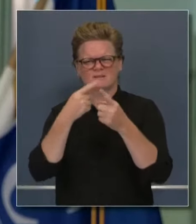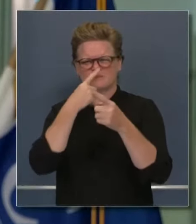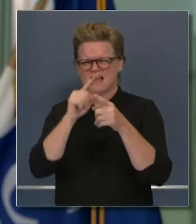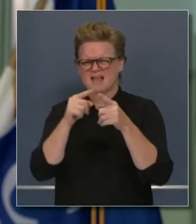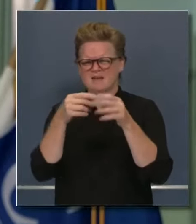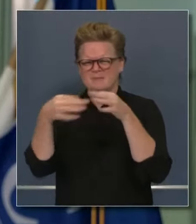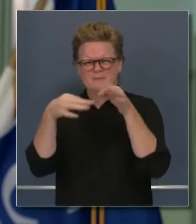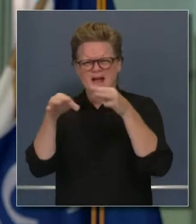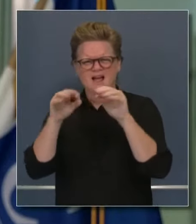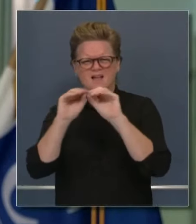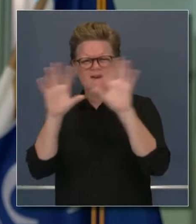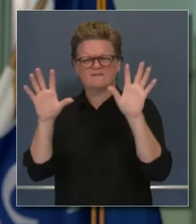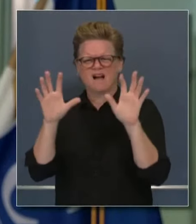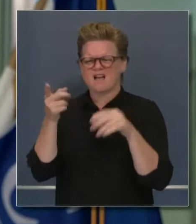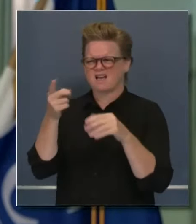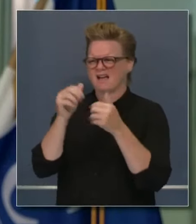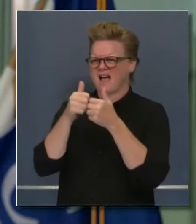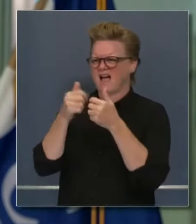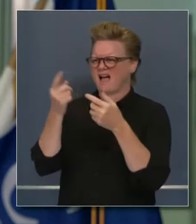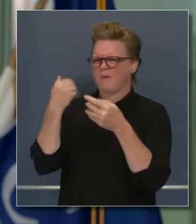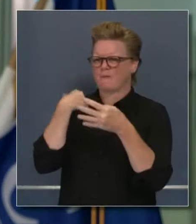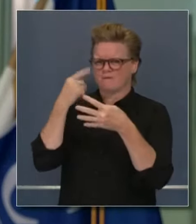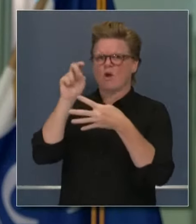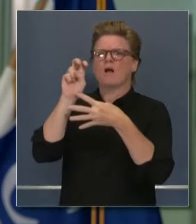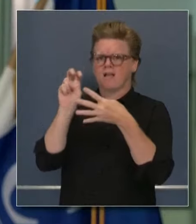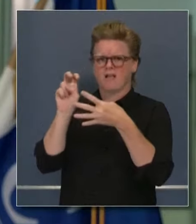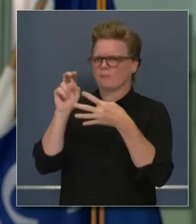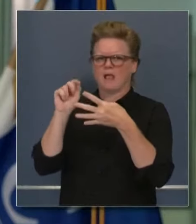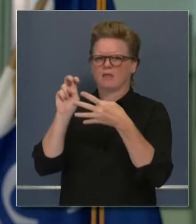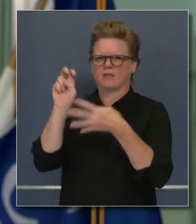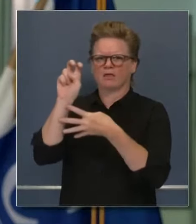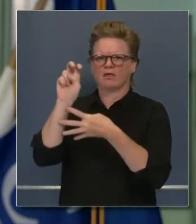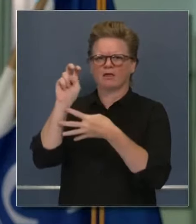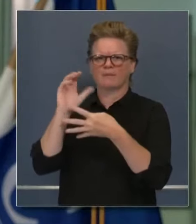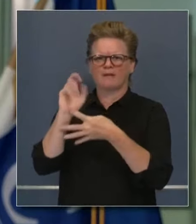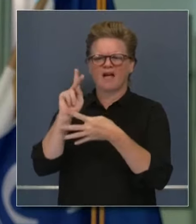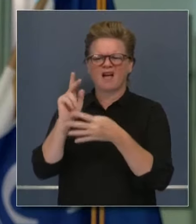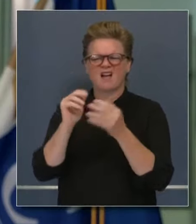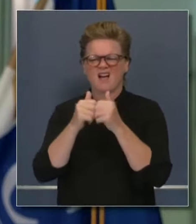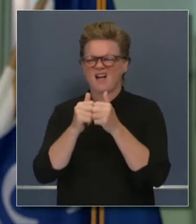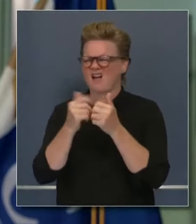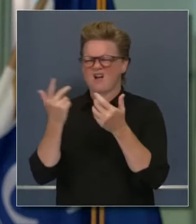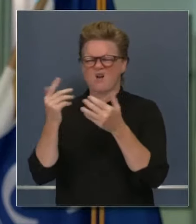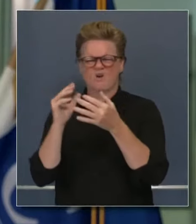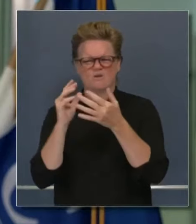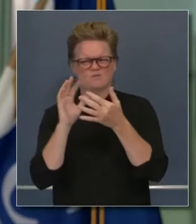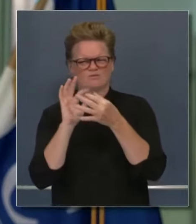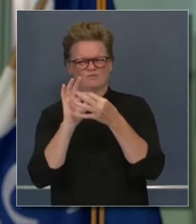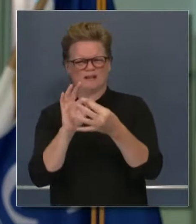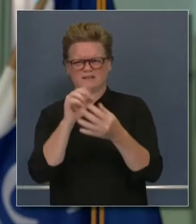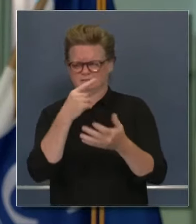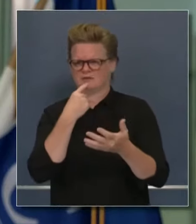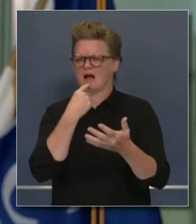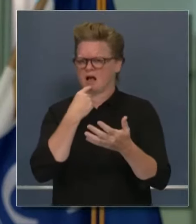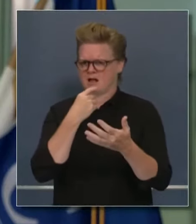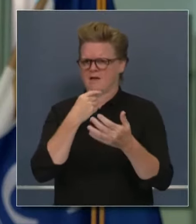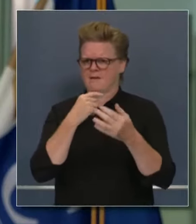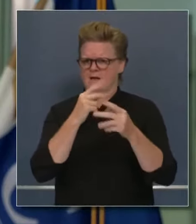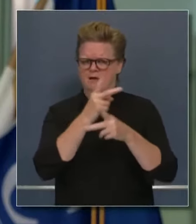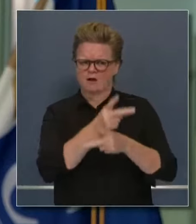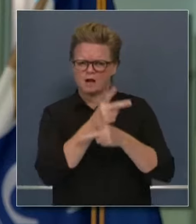what changes to this framework have been made, and is it related to what you mentioned earlier about being more cautious